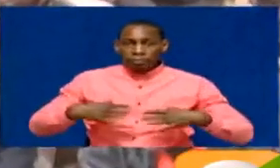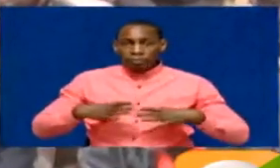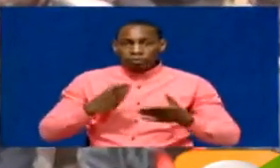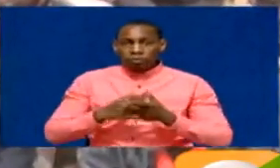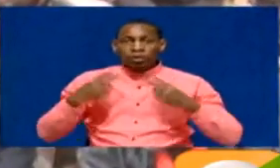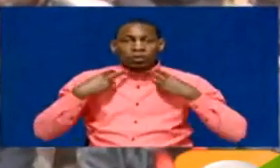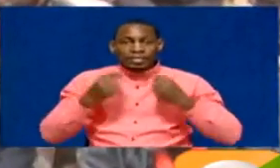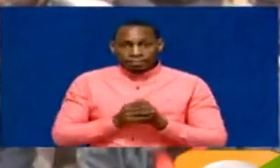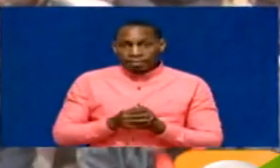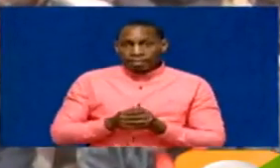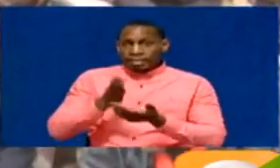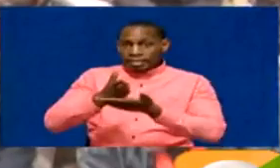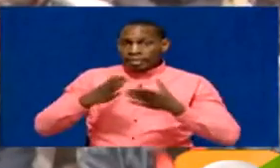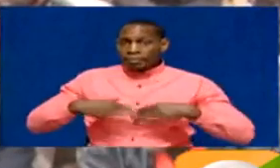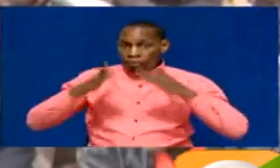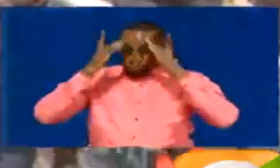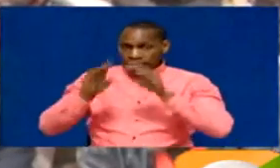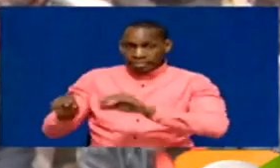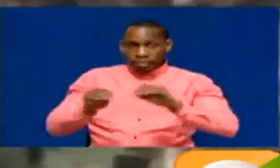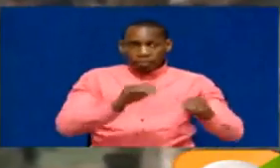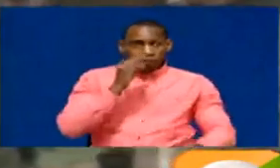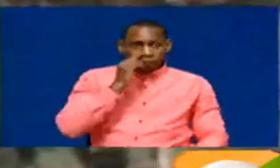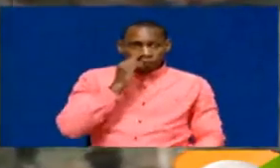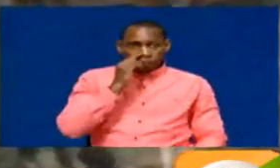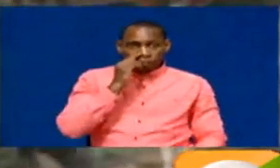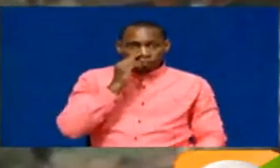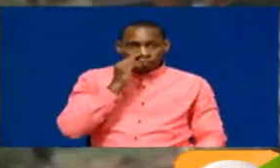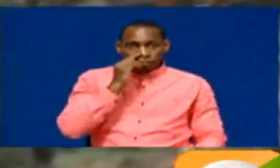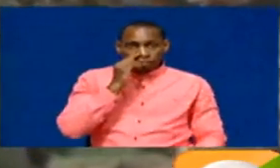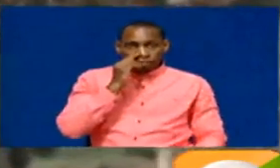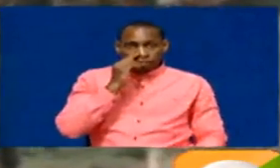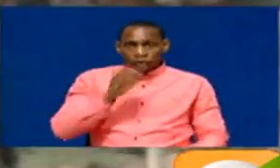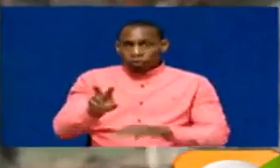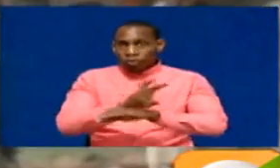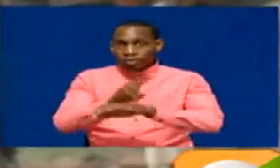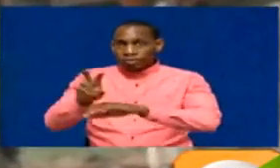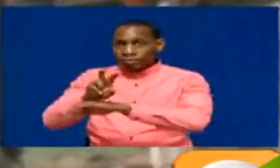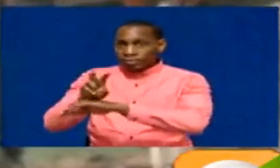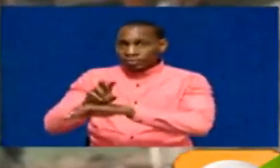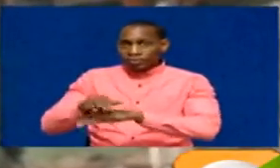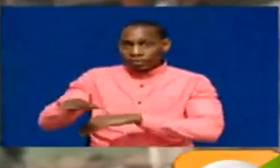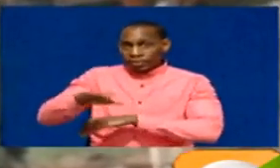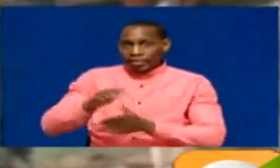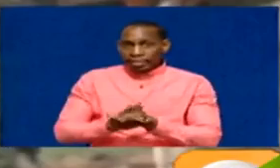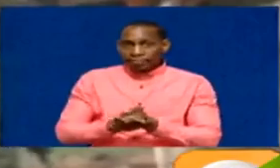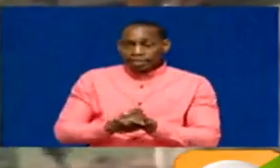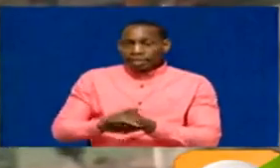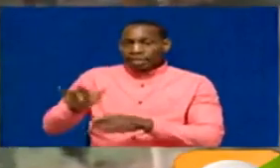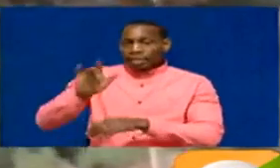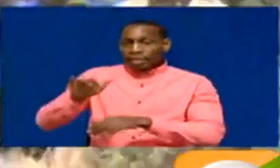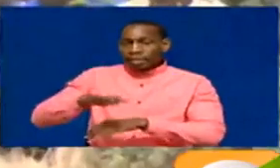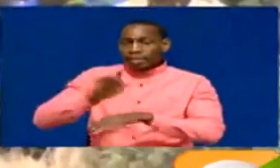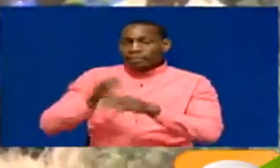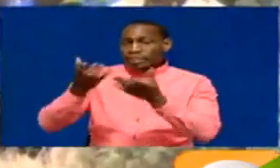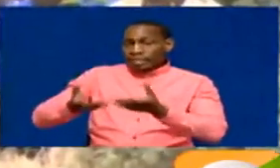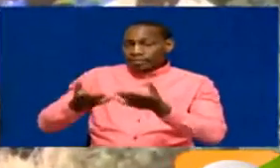at a crossroads, some opting to flee their homes. A spot check in Mochongoi location, one of the worst